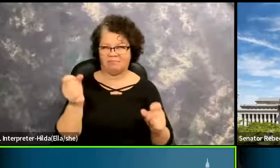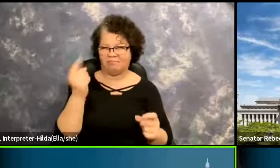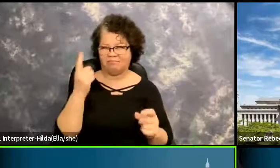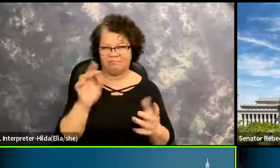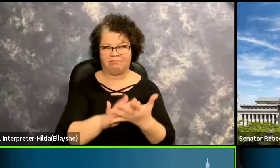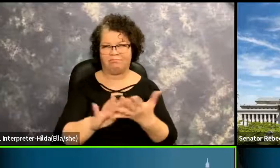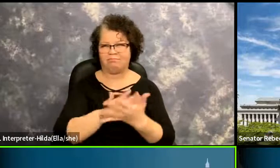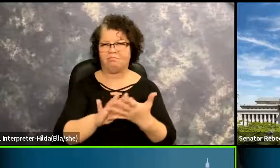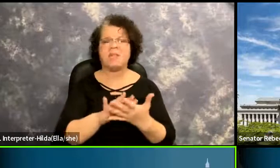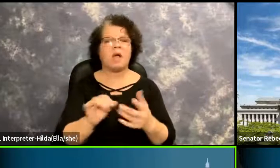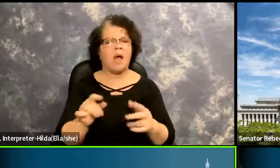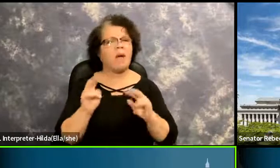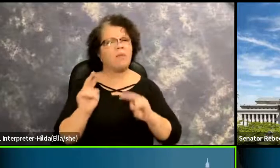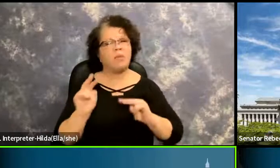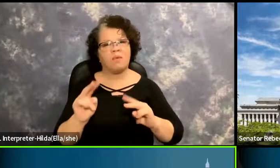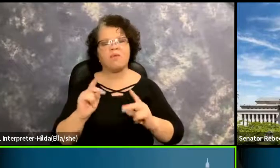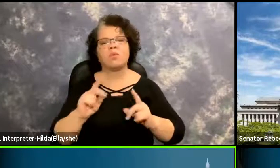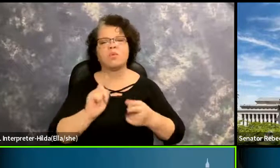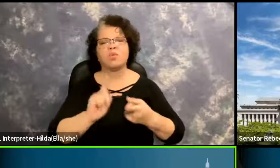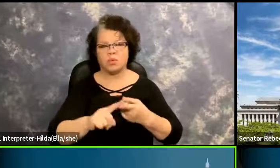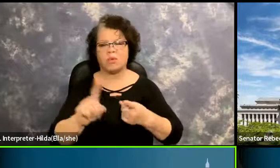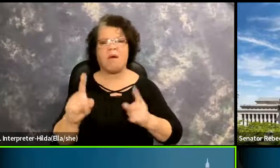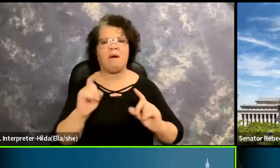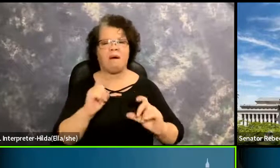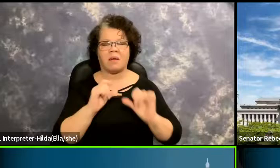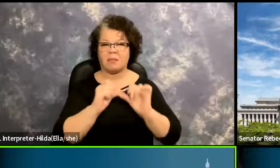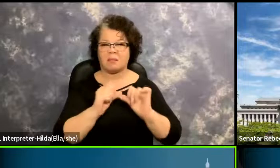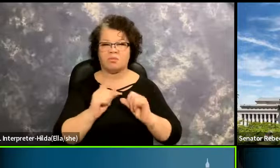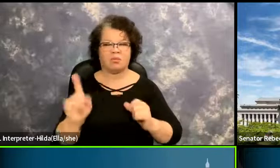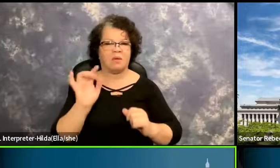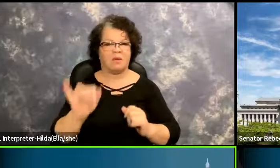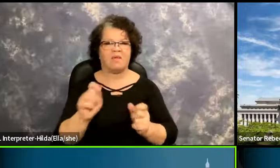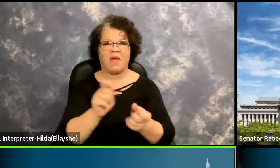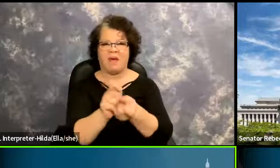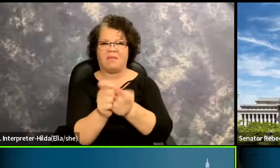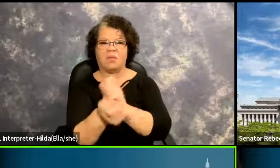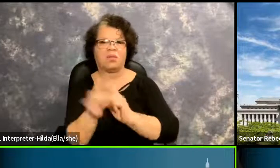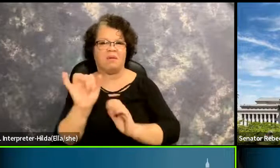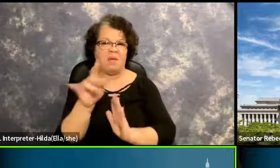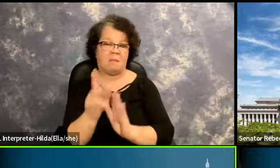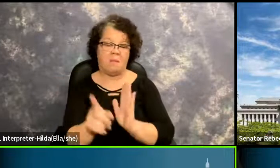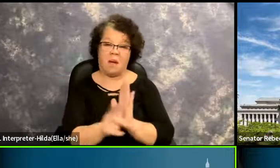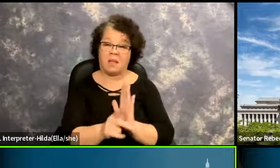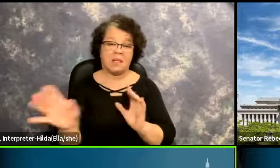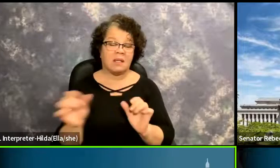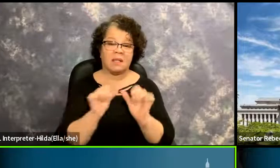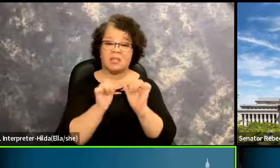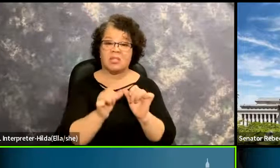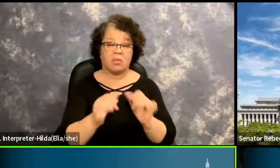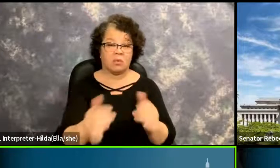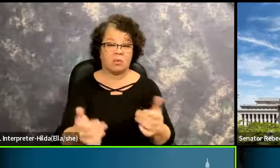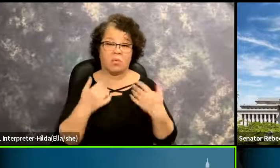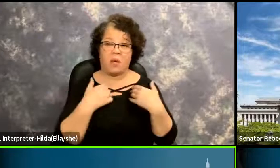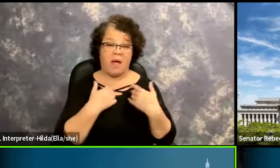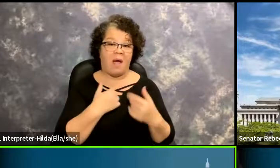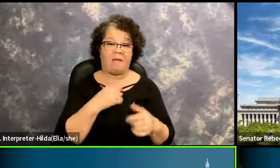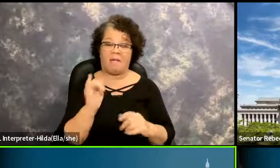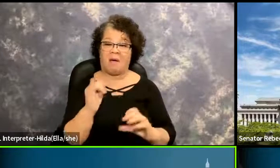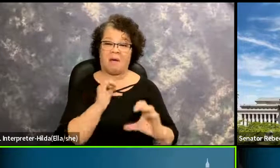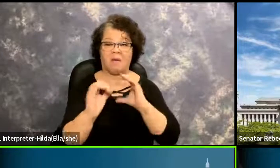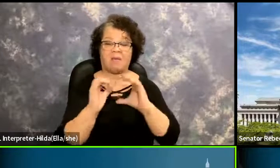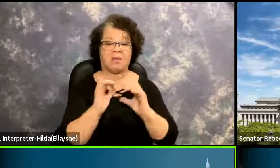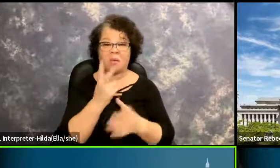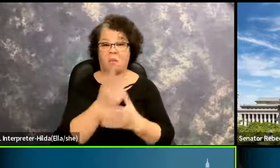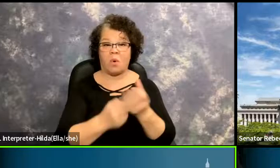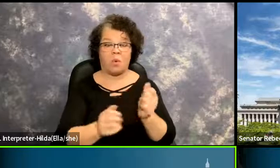of the evolution of this policy, and continuing to be able to have these conversations both with